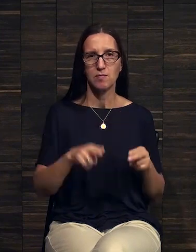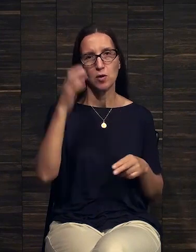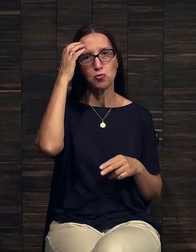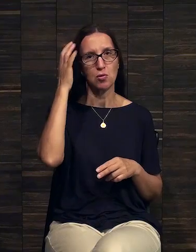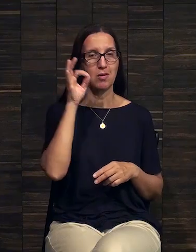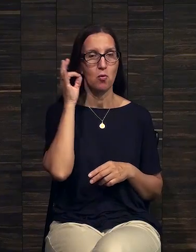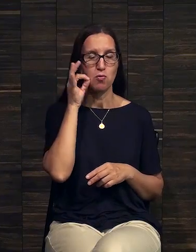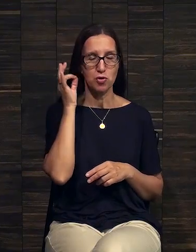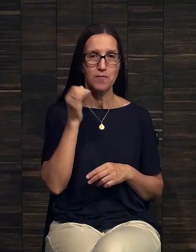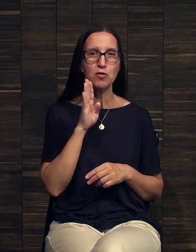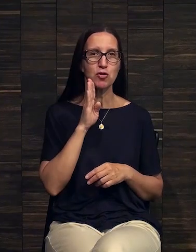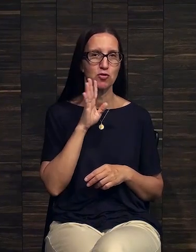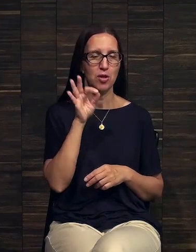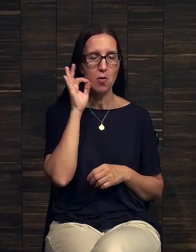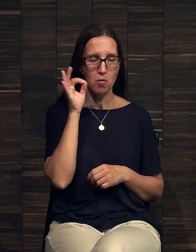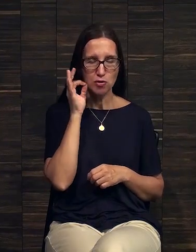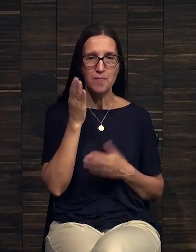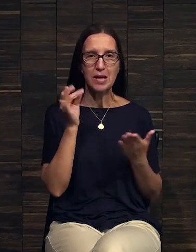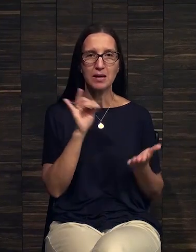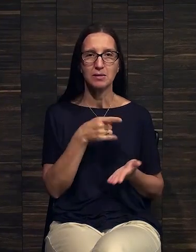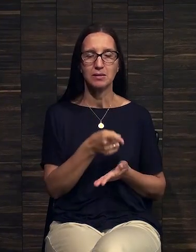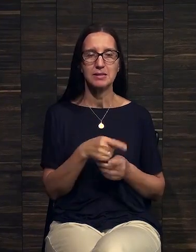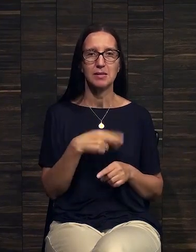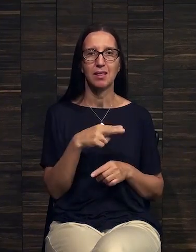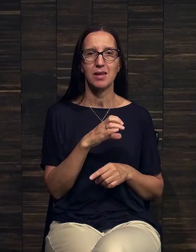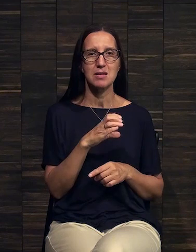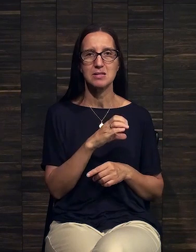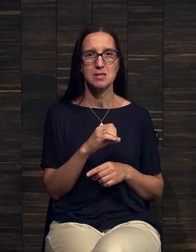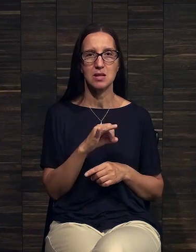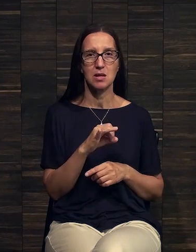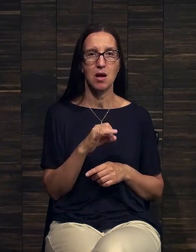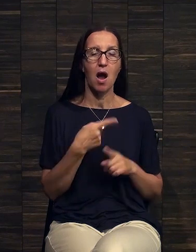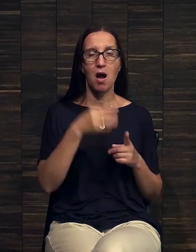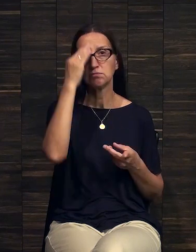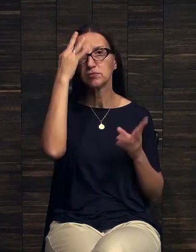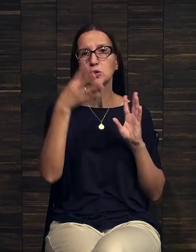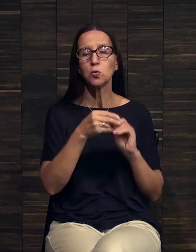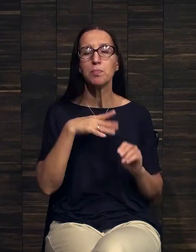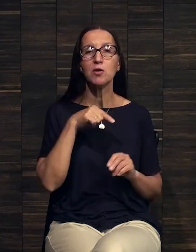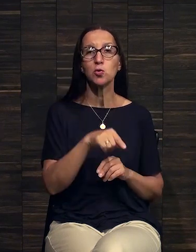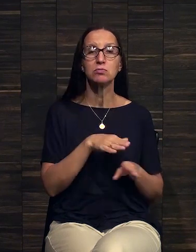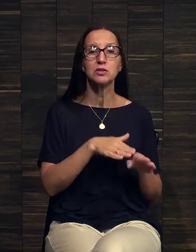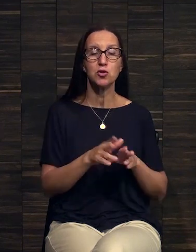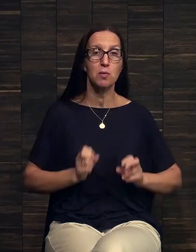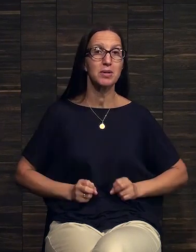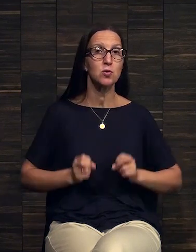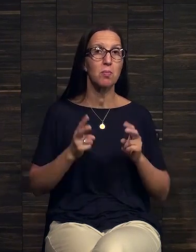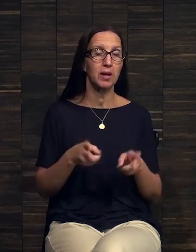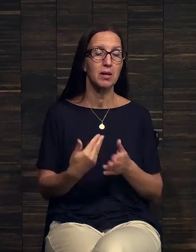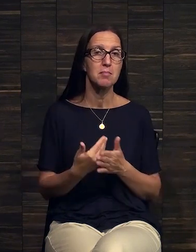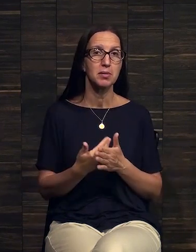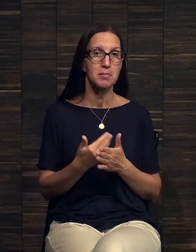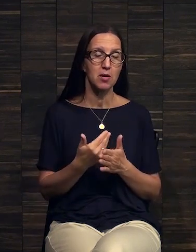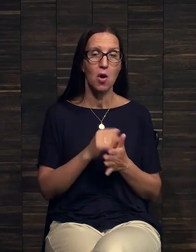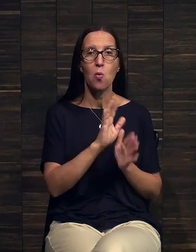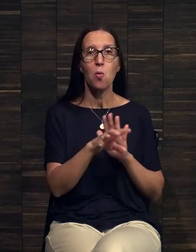And the black cat disappeared, a woman cat disappeared from the comics, and her essence was